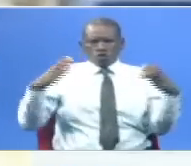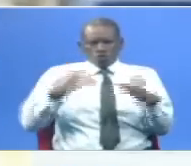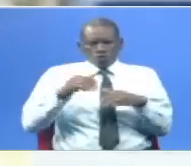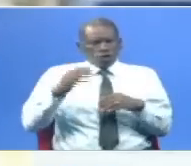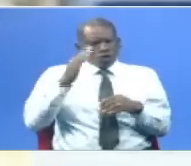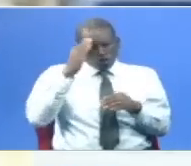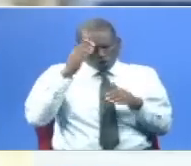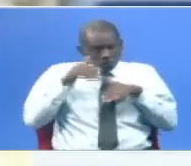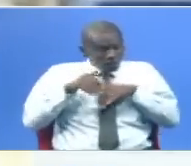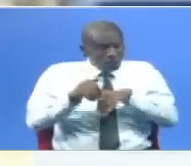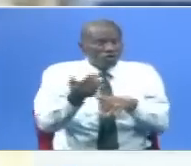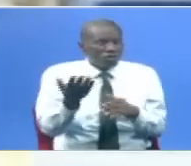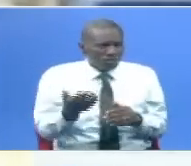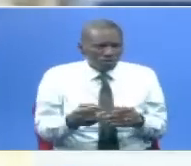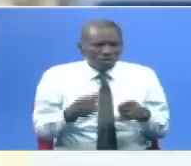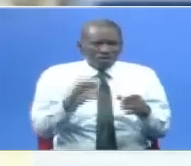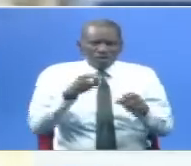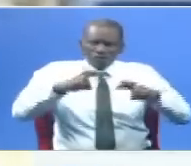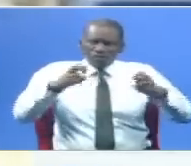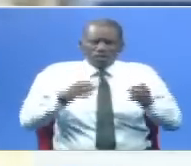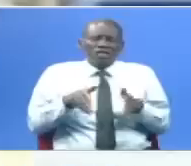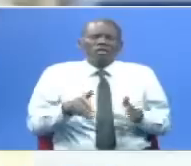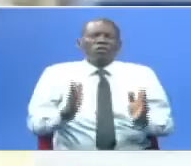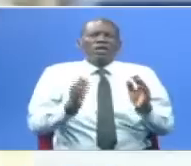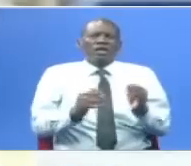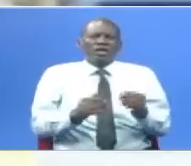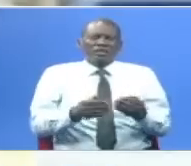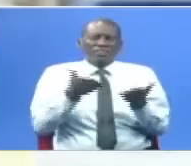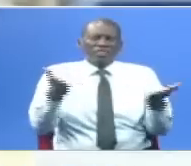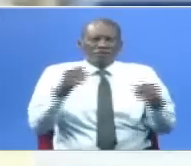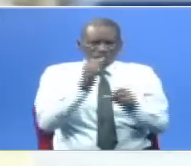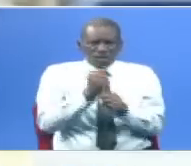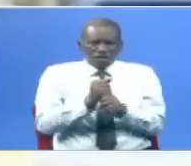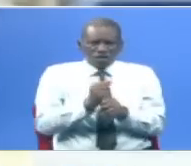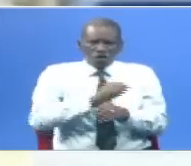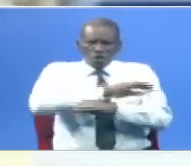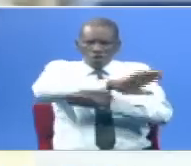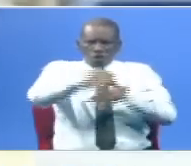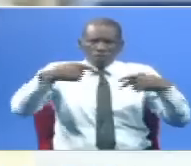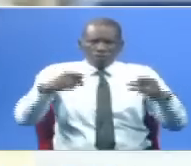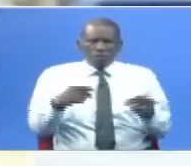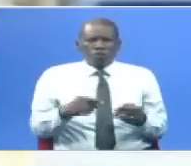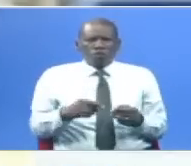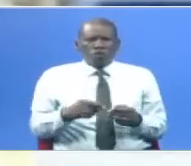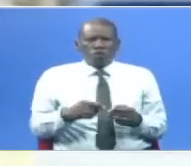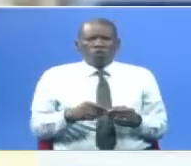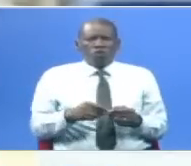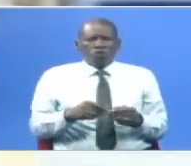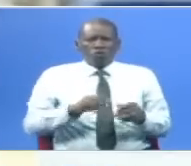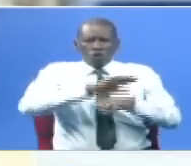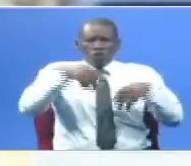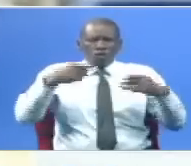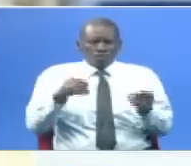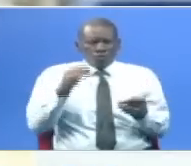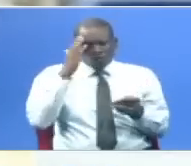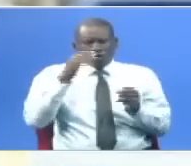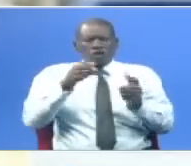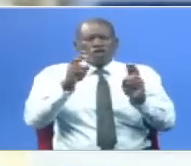him. Yeah, if you look at the way the script was played, everyone thought that would be a natural